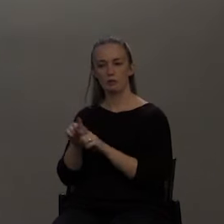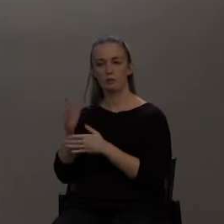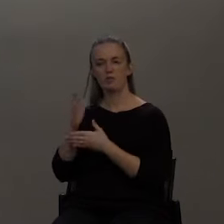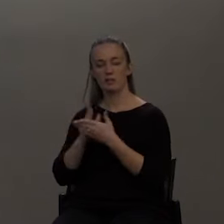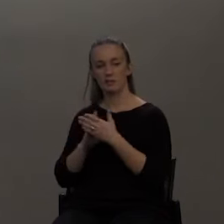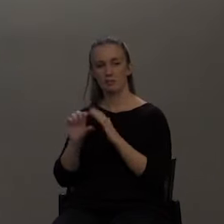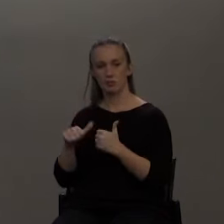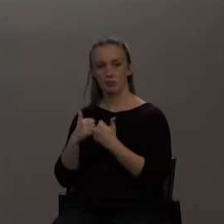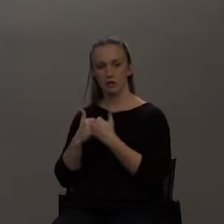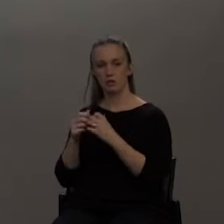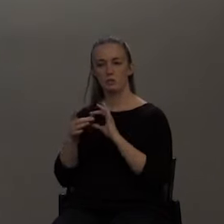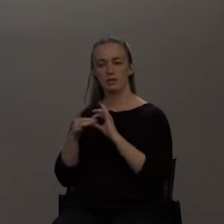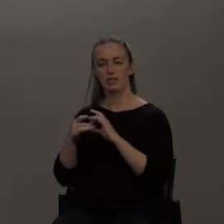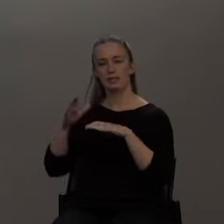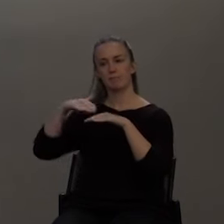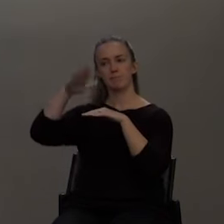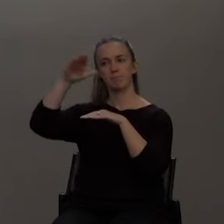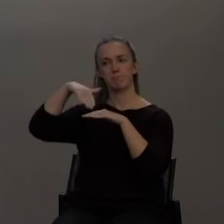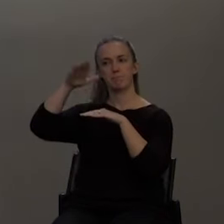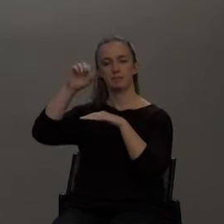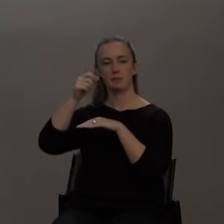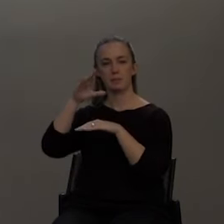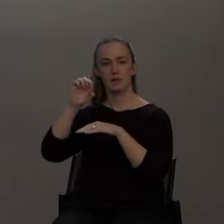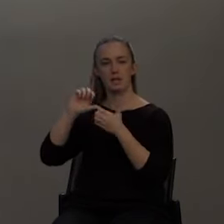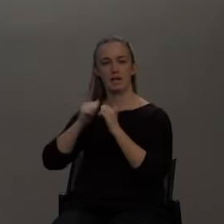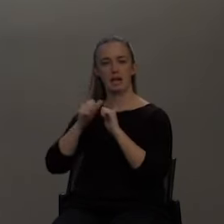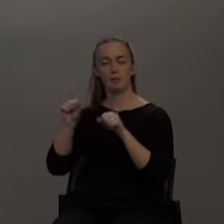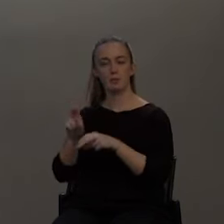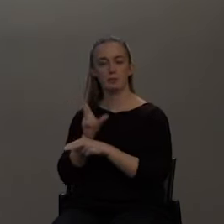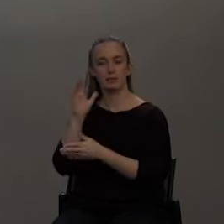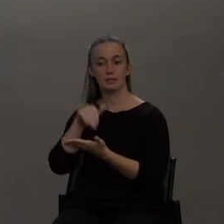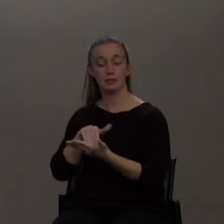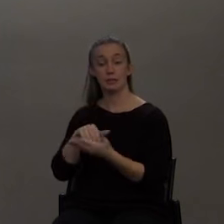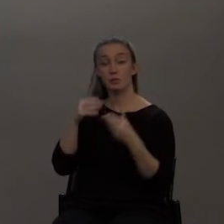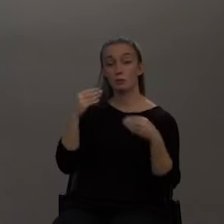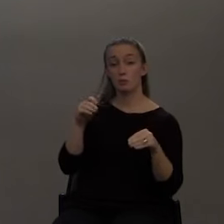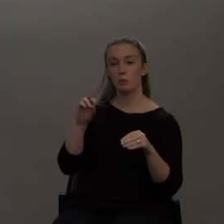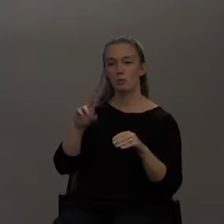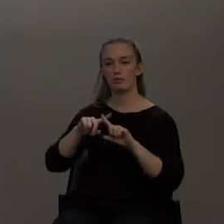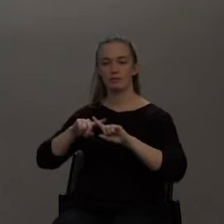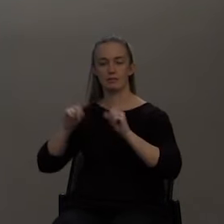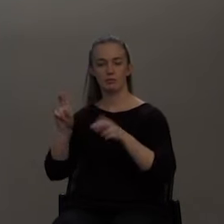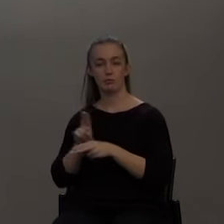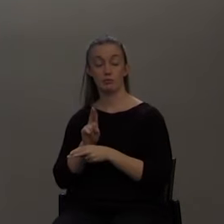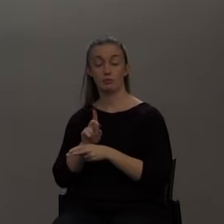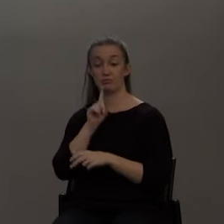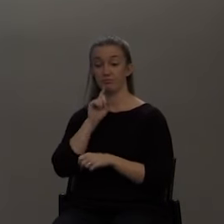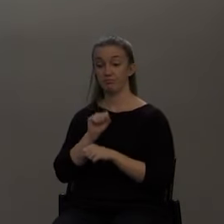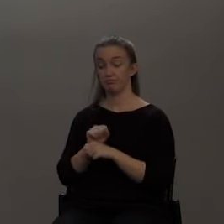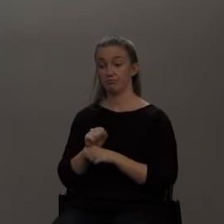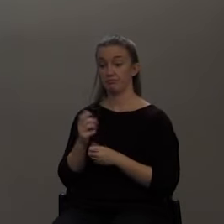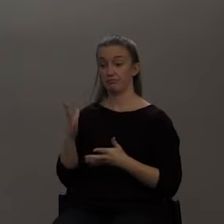space in downtown, of how do we reactivate it, whether it's retail or some other use. In fact, we were told